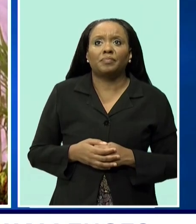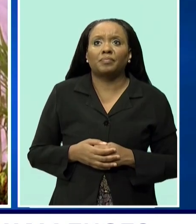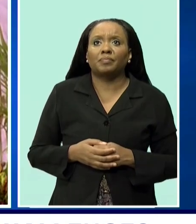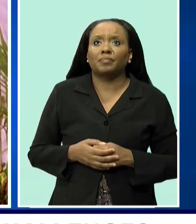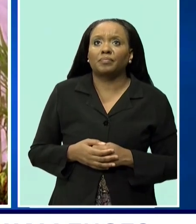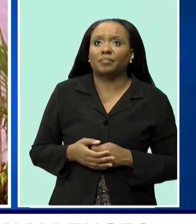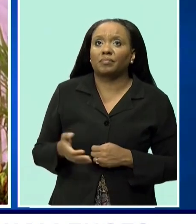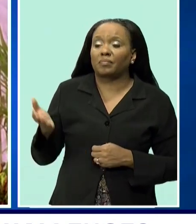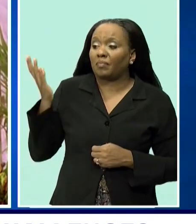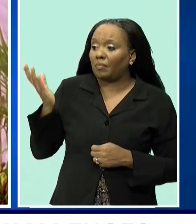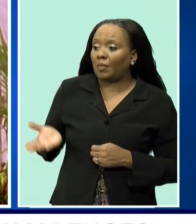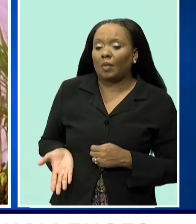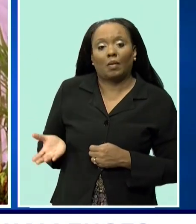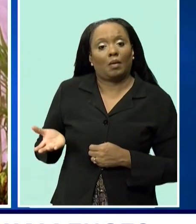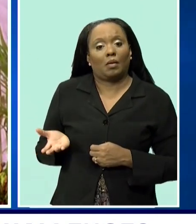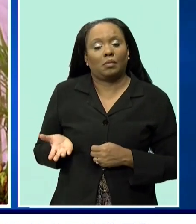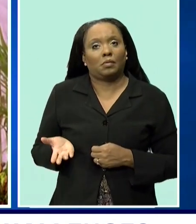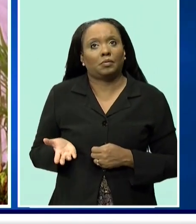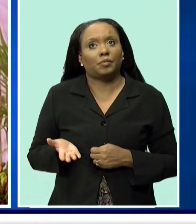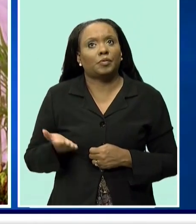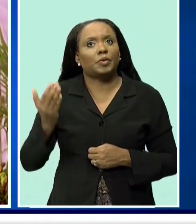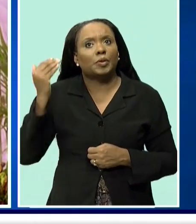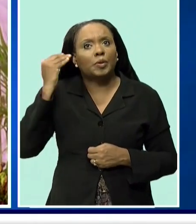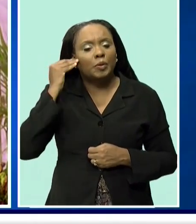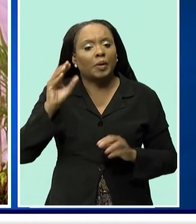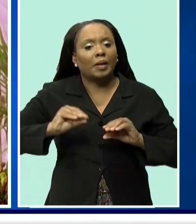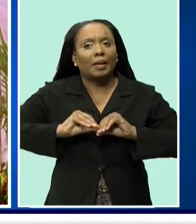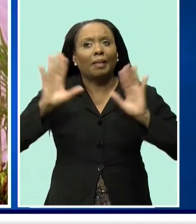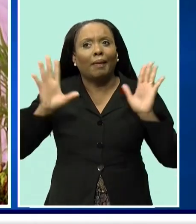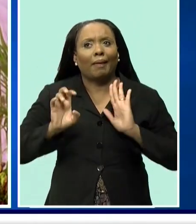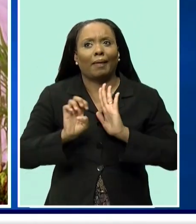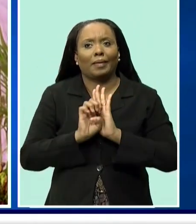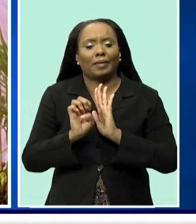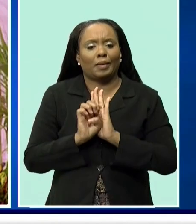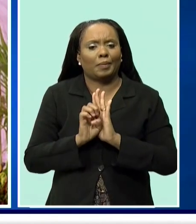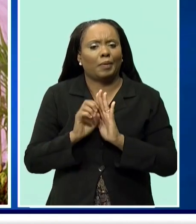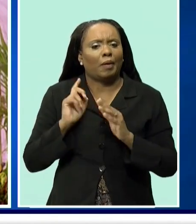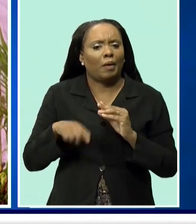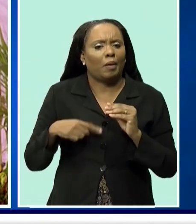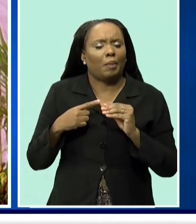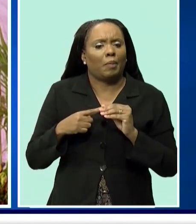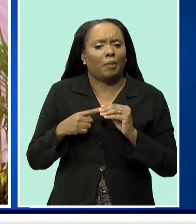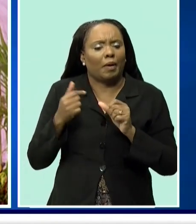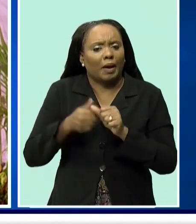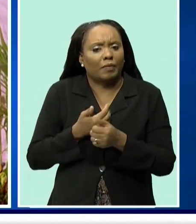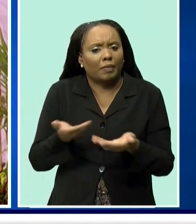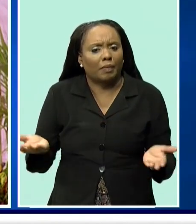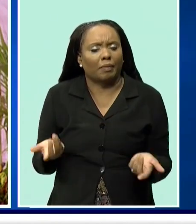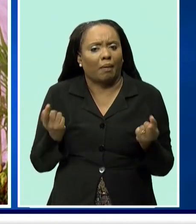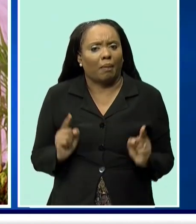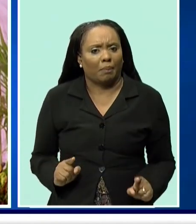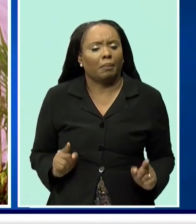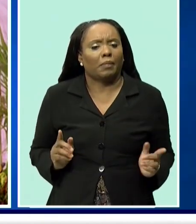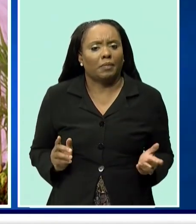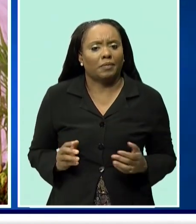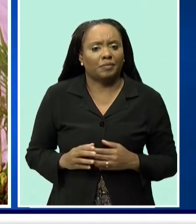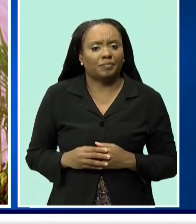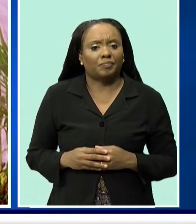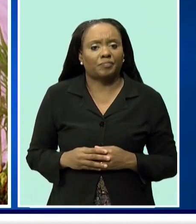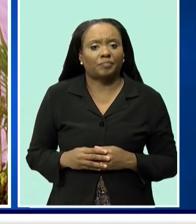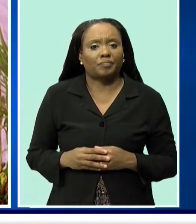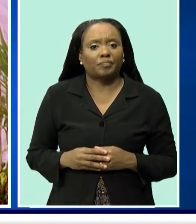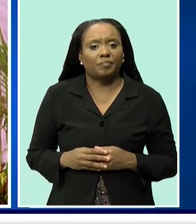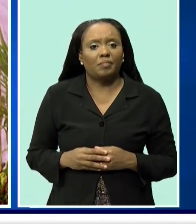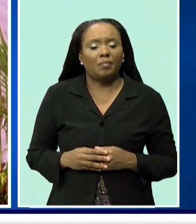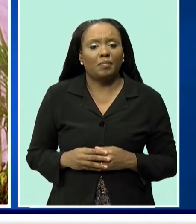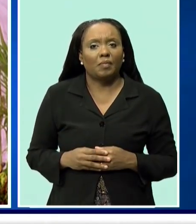the tangible example of what is happening here, that must stand as an